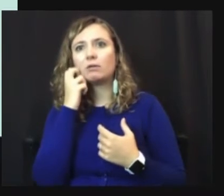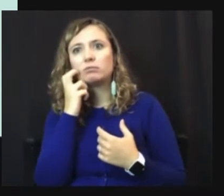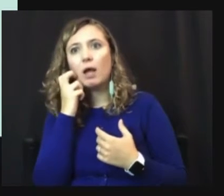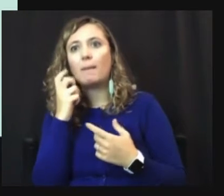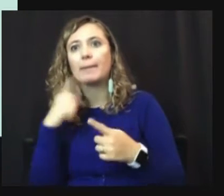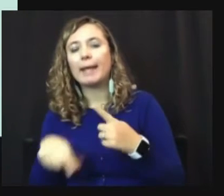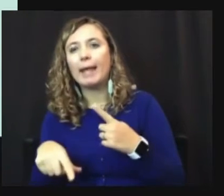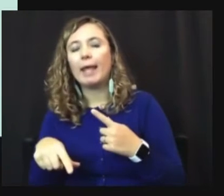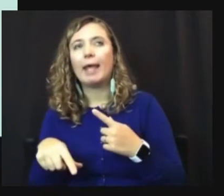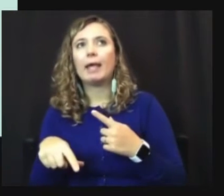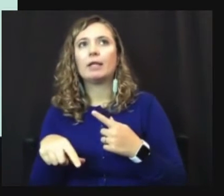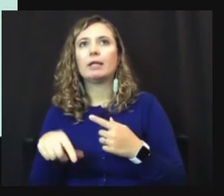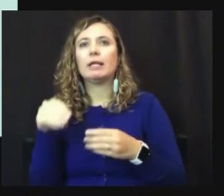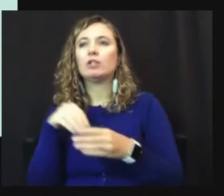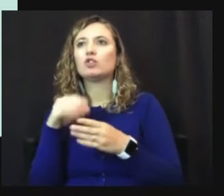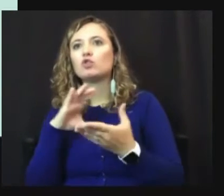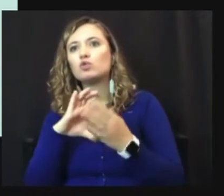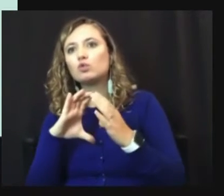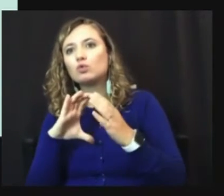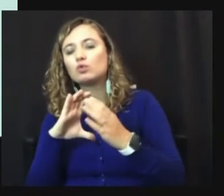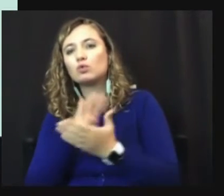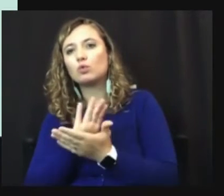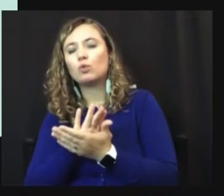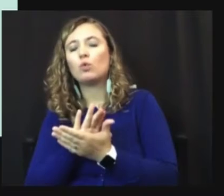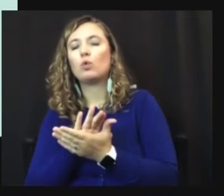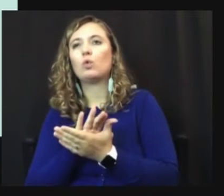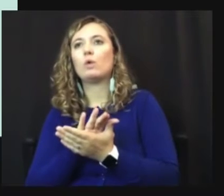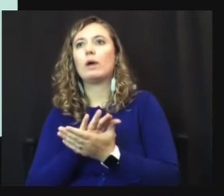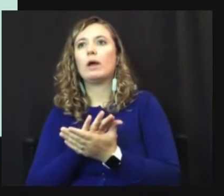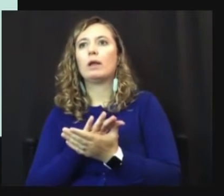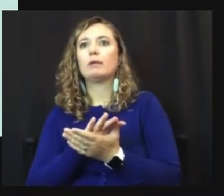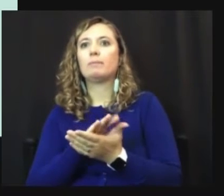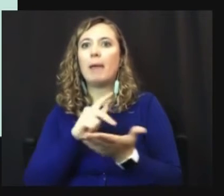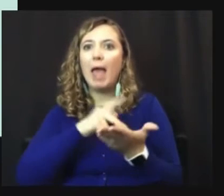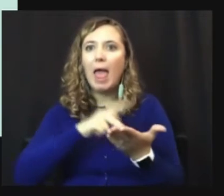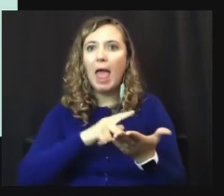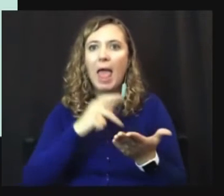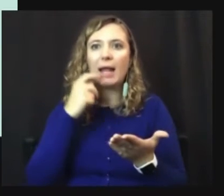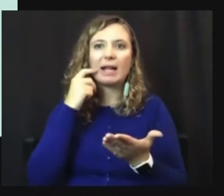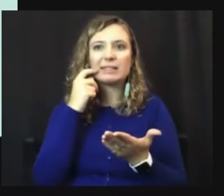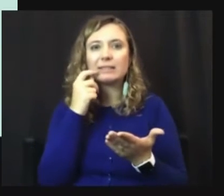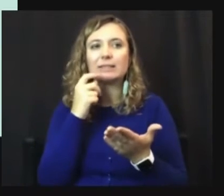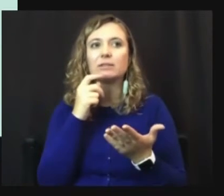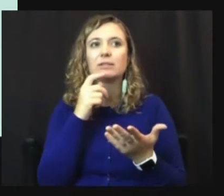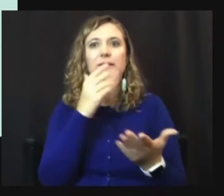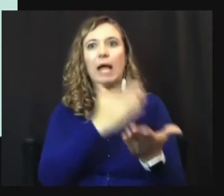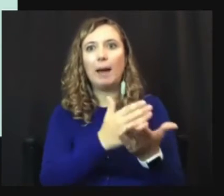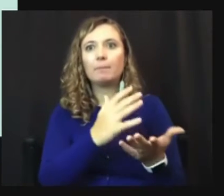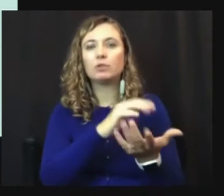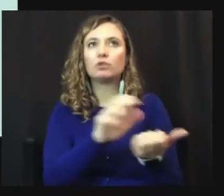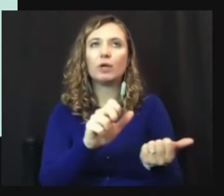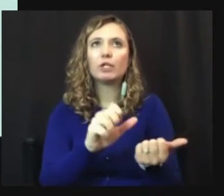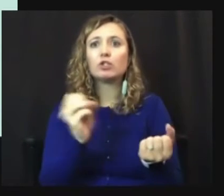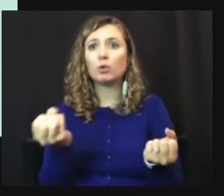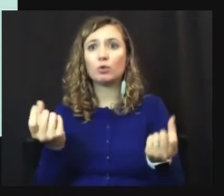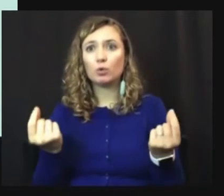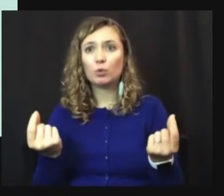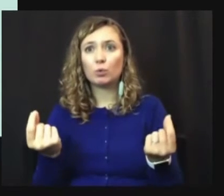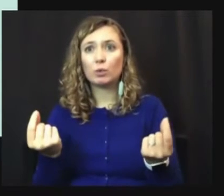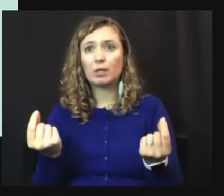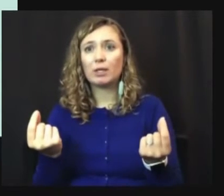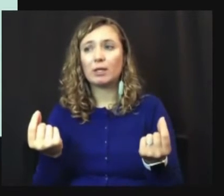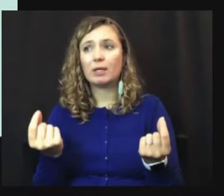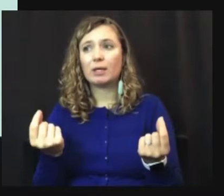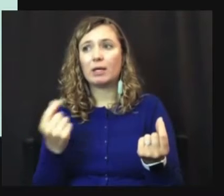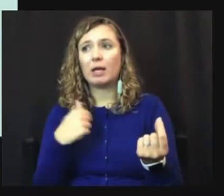school. And I've been told to stop destroying my pens, all of these things. So what did I start doing? I started